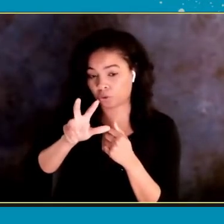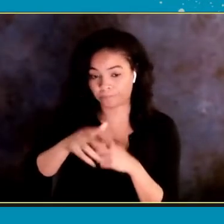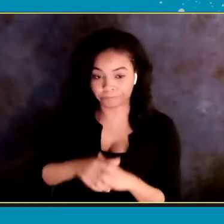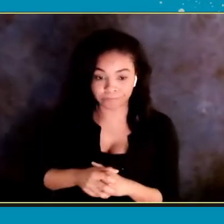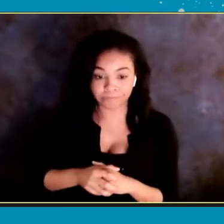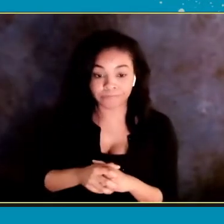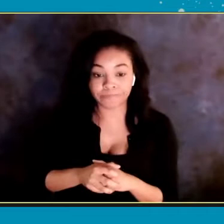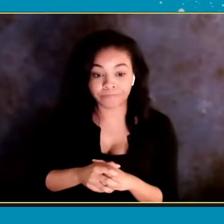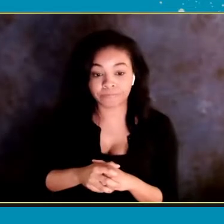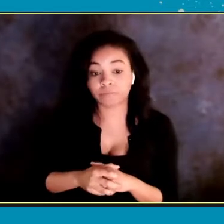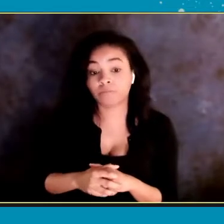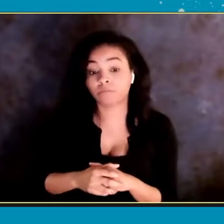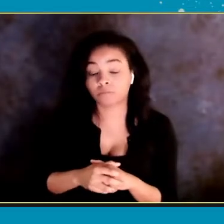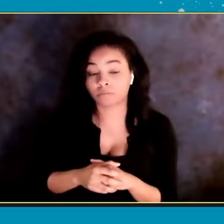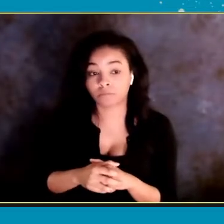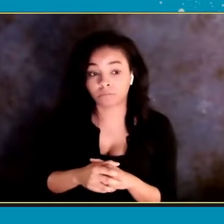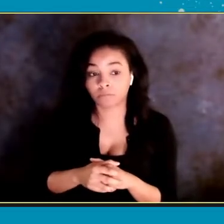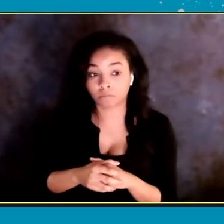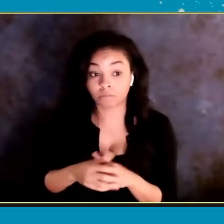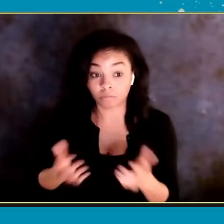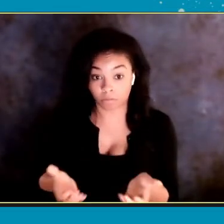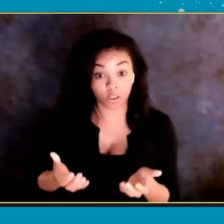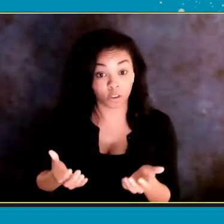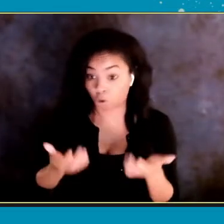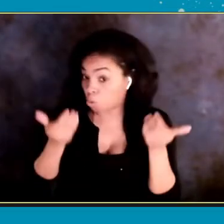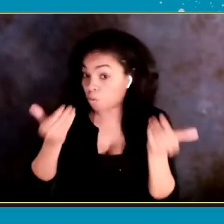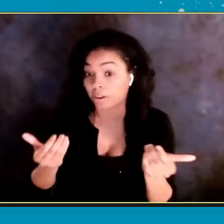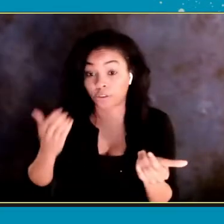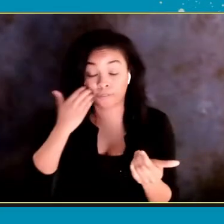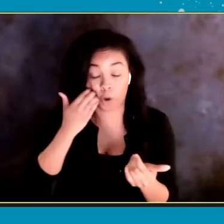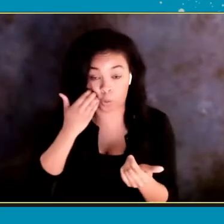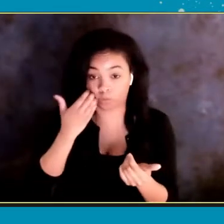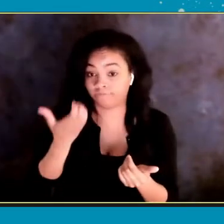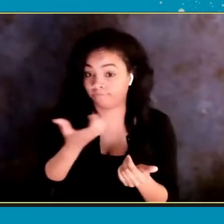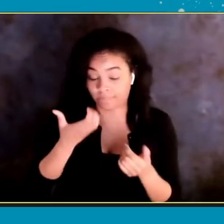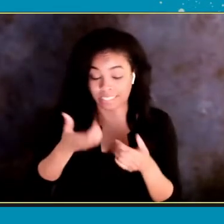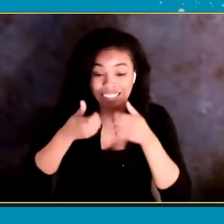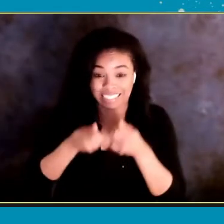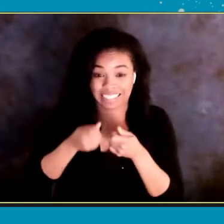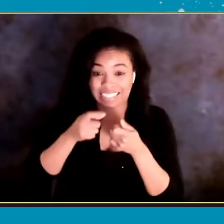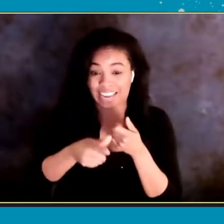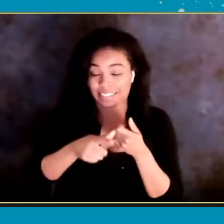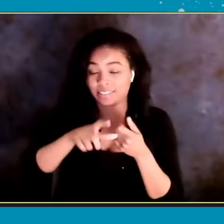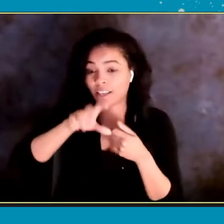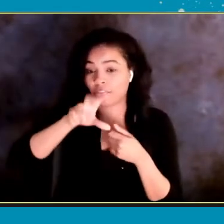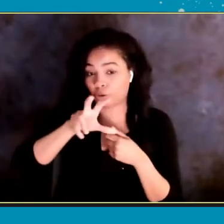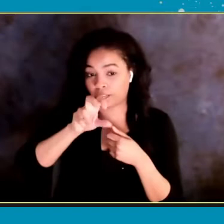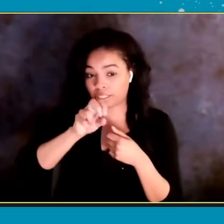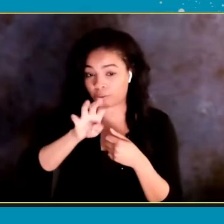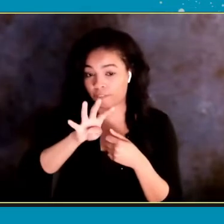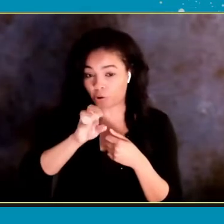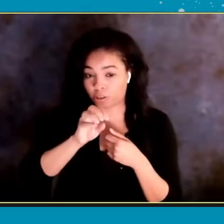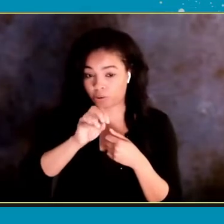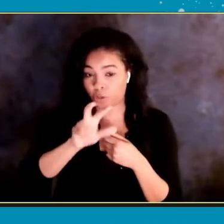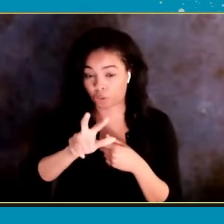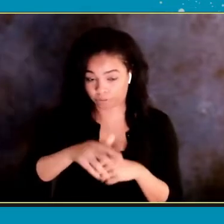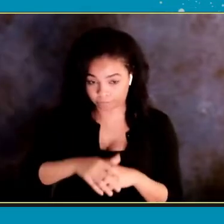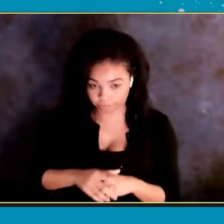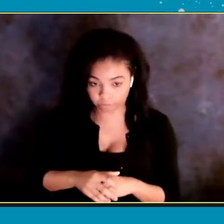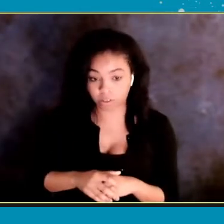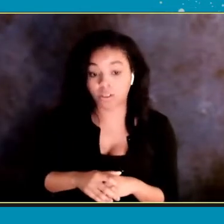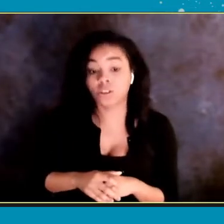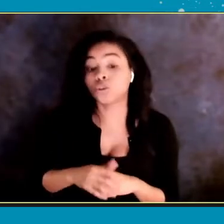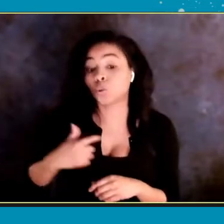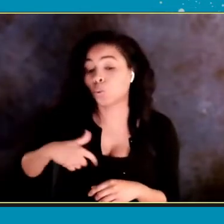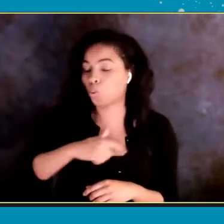You can take your phone out now and text Frontline again to 30403 so that we can